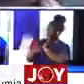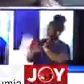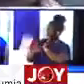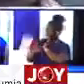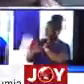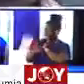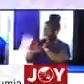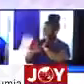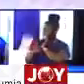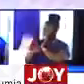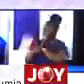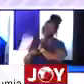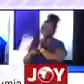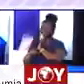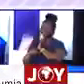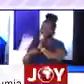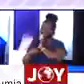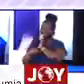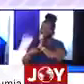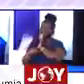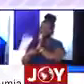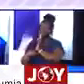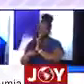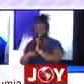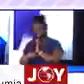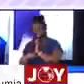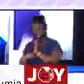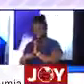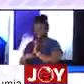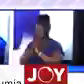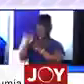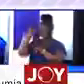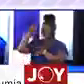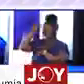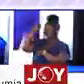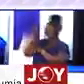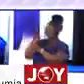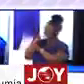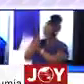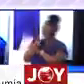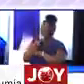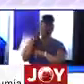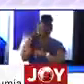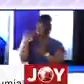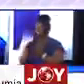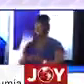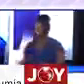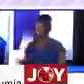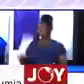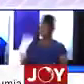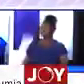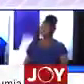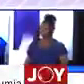that case, you must not have been very good. Let me put it mildly. I was going to say incompetent.